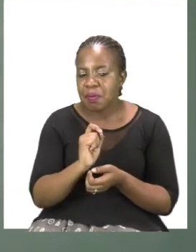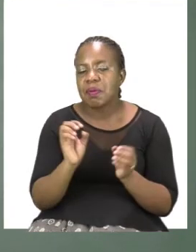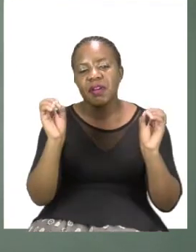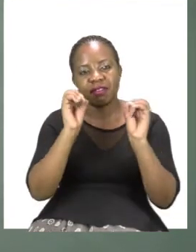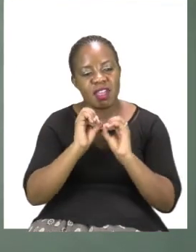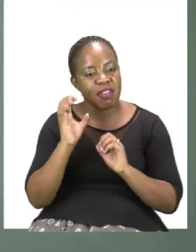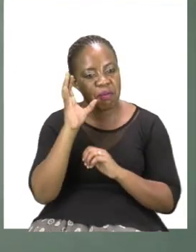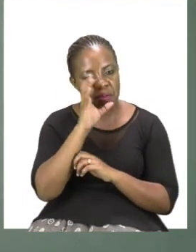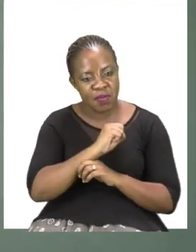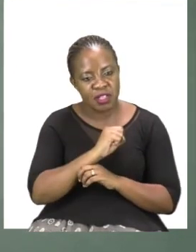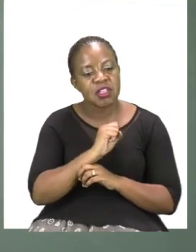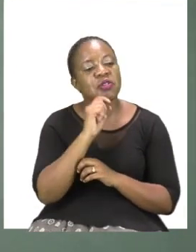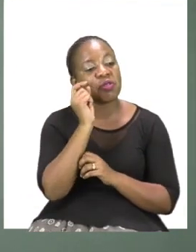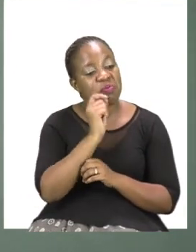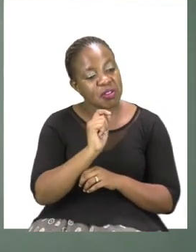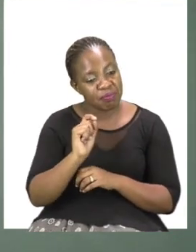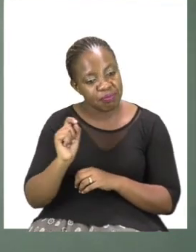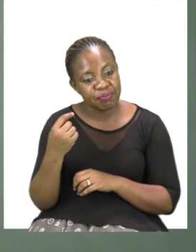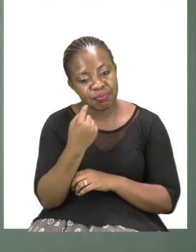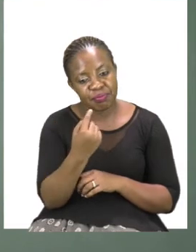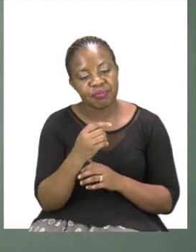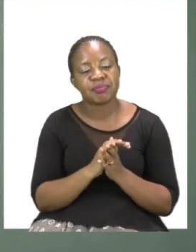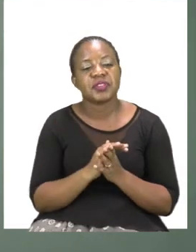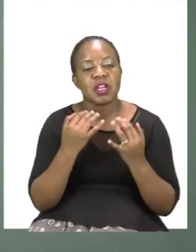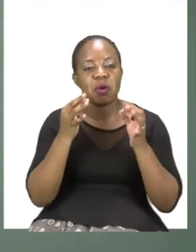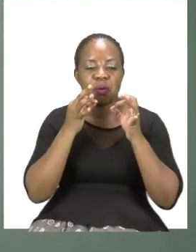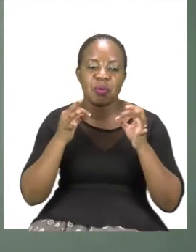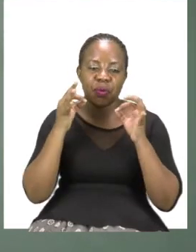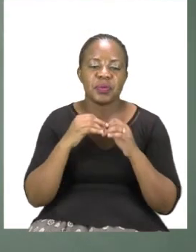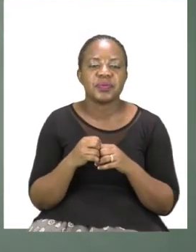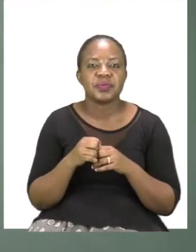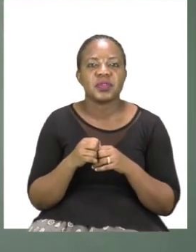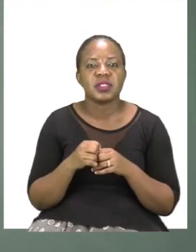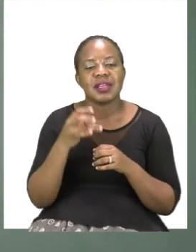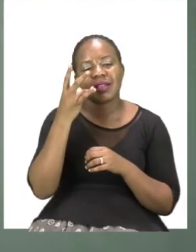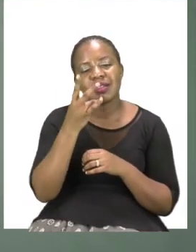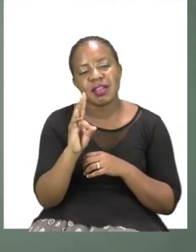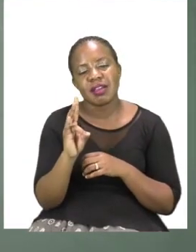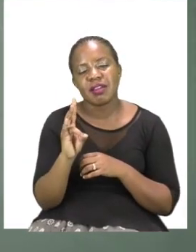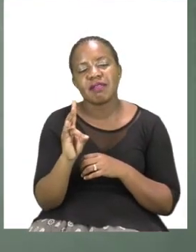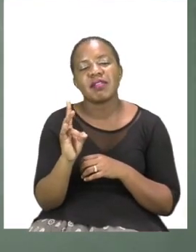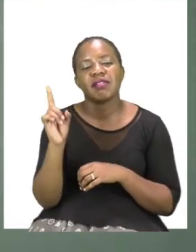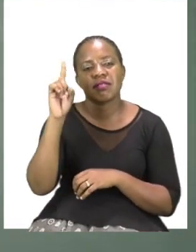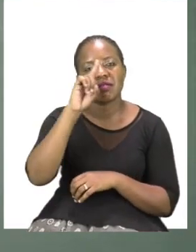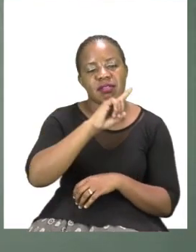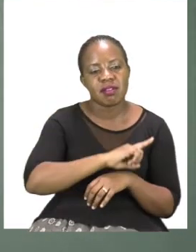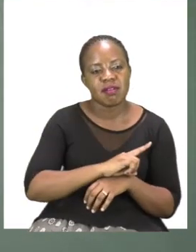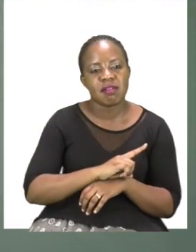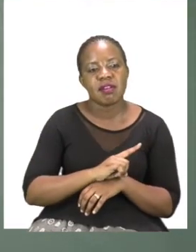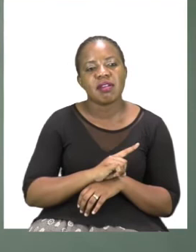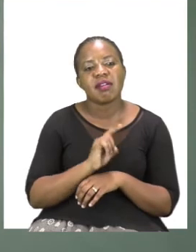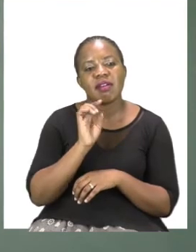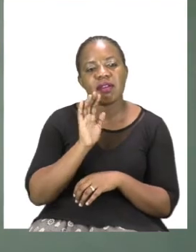But if not, let me sing it again. There are 7 days, there are